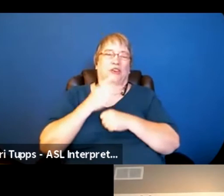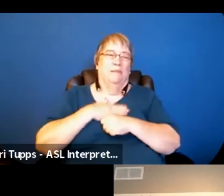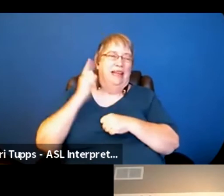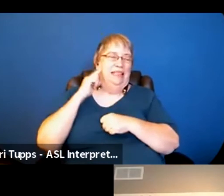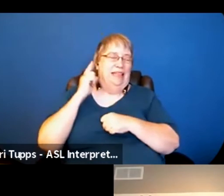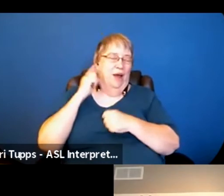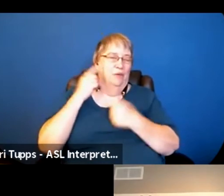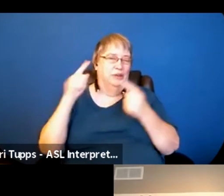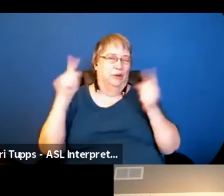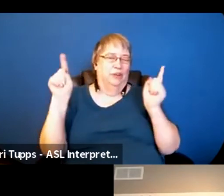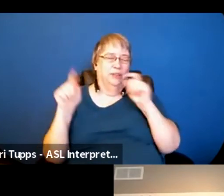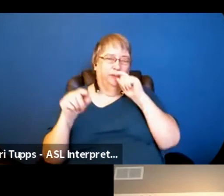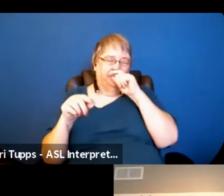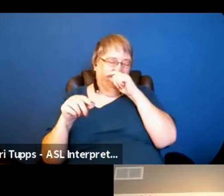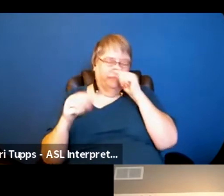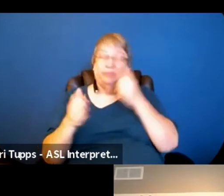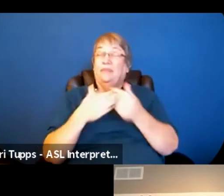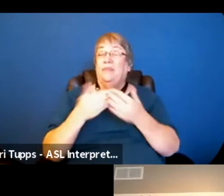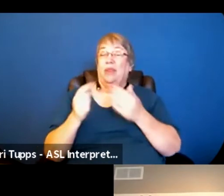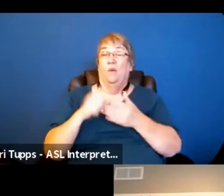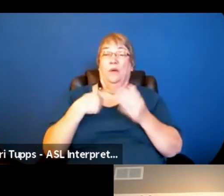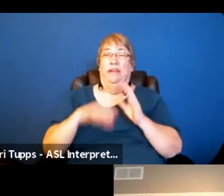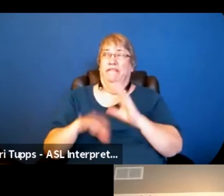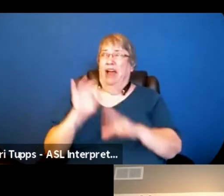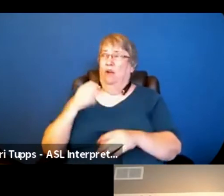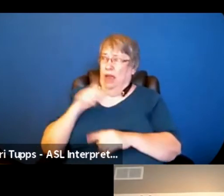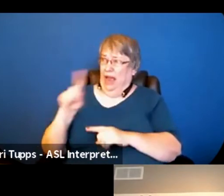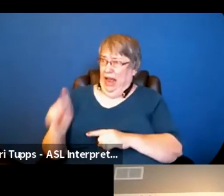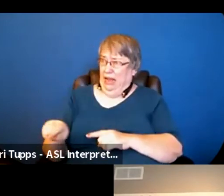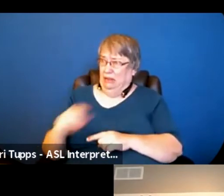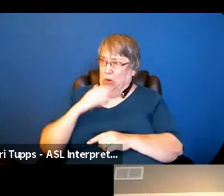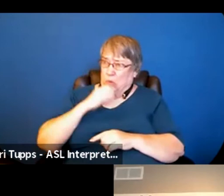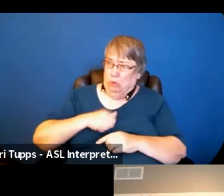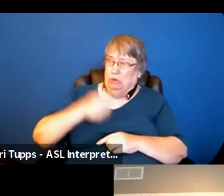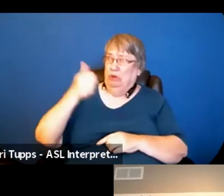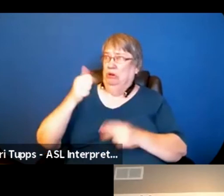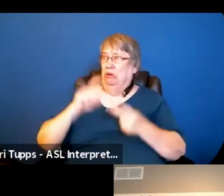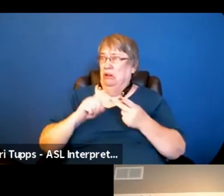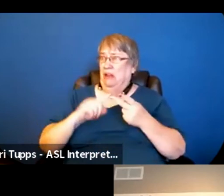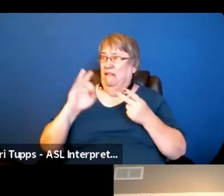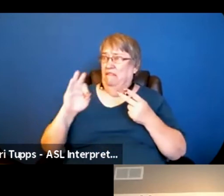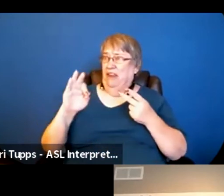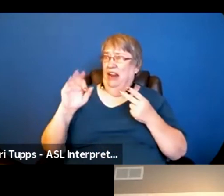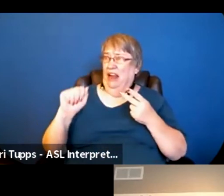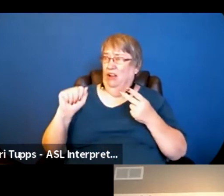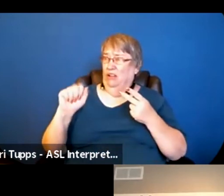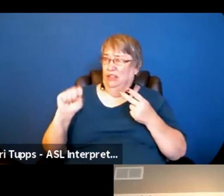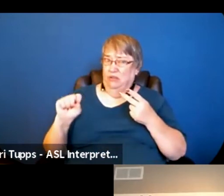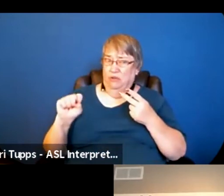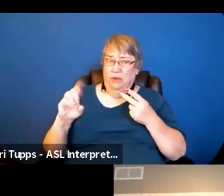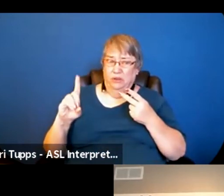then what we found was that often they said, no, I don't think that's a population. What I would say is that there's many,